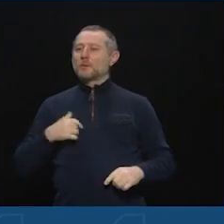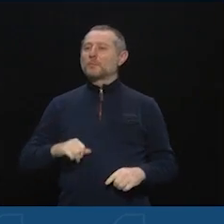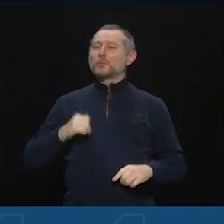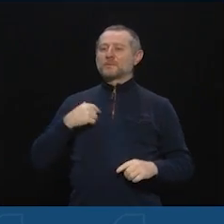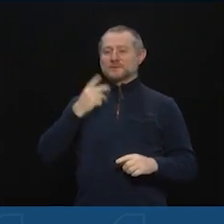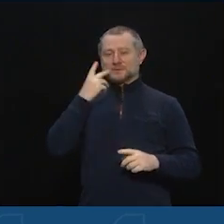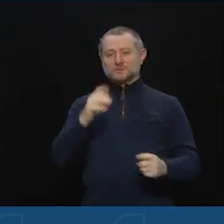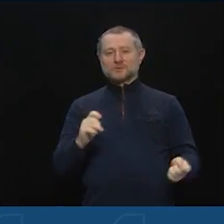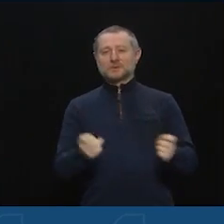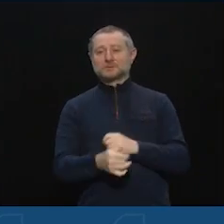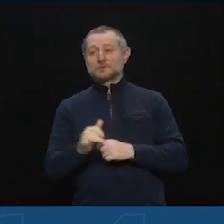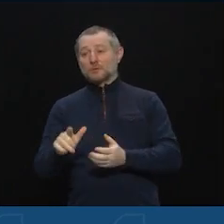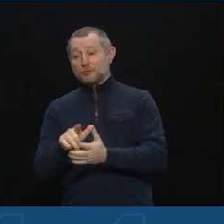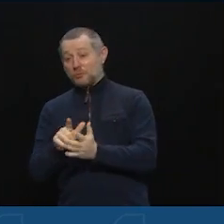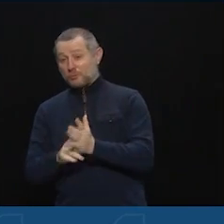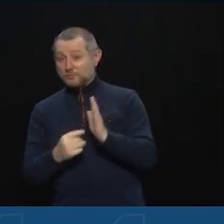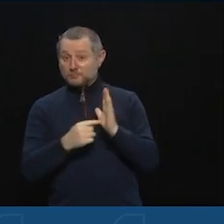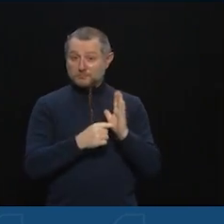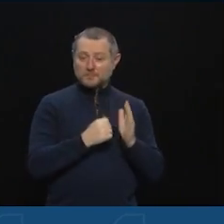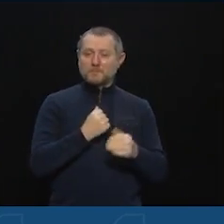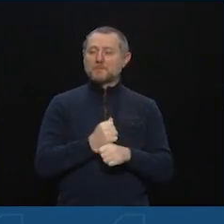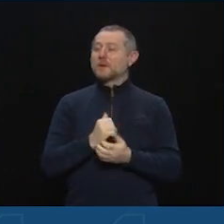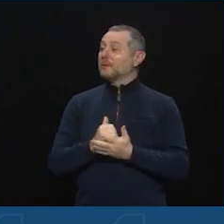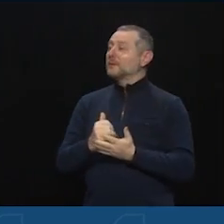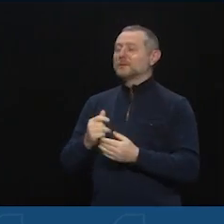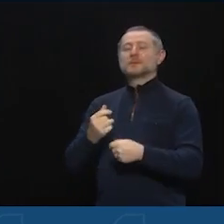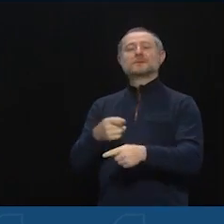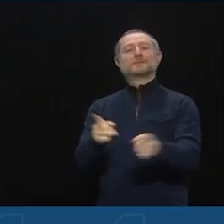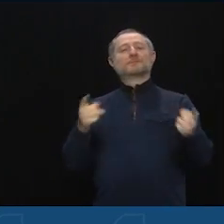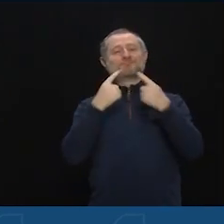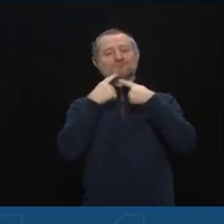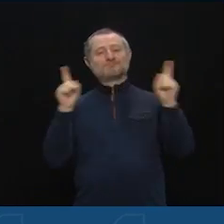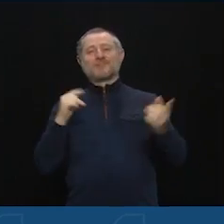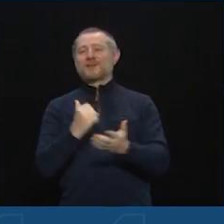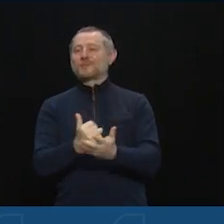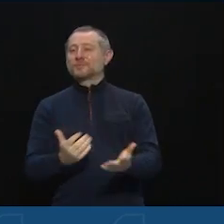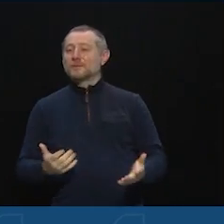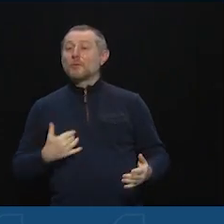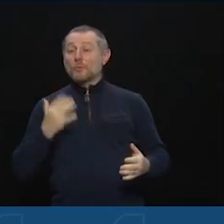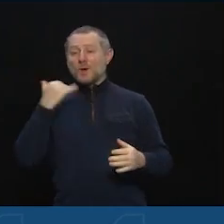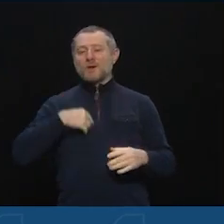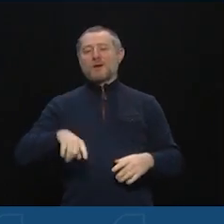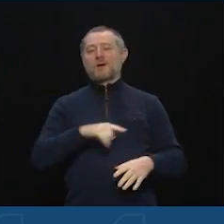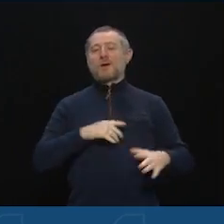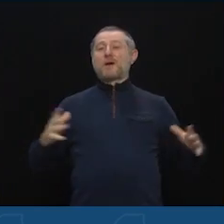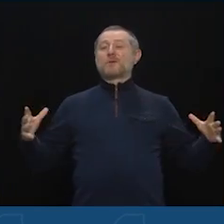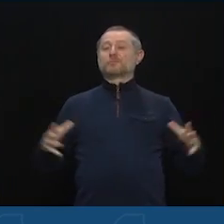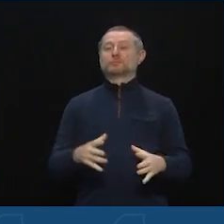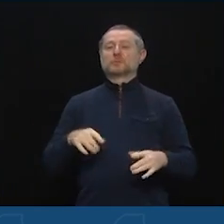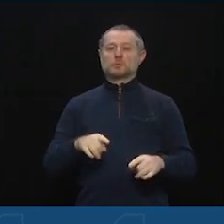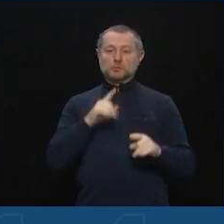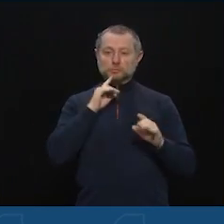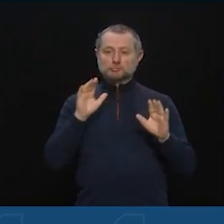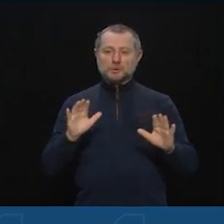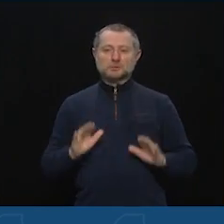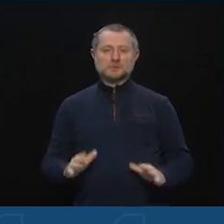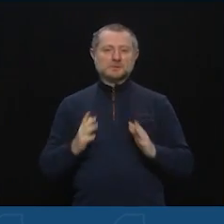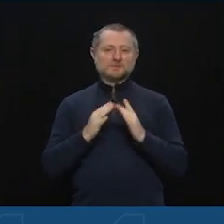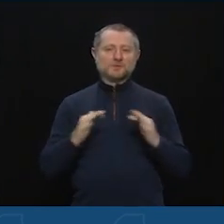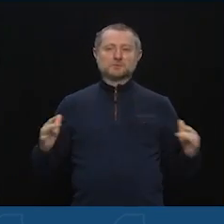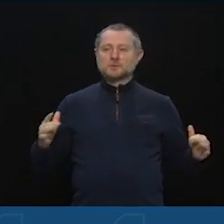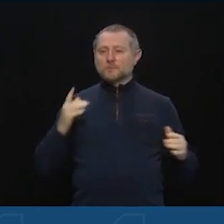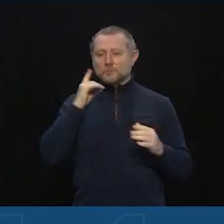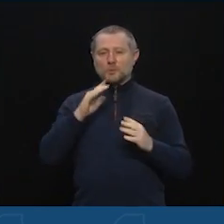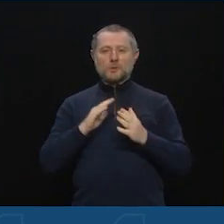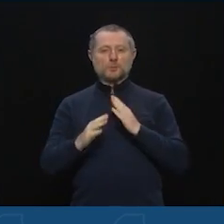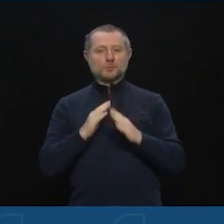law has allowed that to happen. So this is why we're here today in this fabulously diverse and interesting community. I've been here